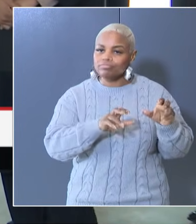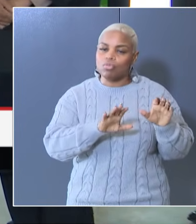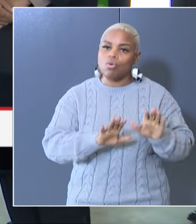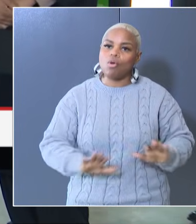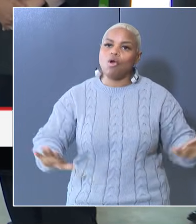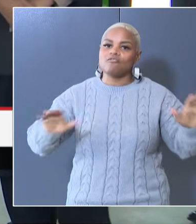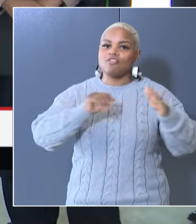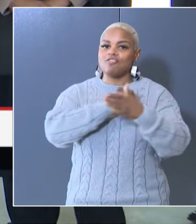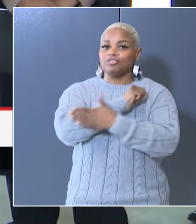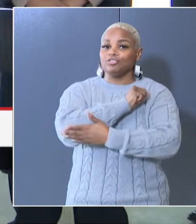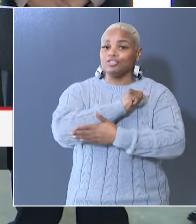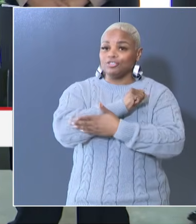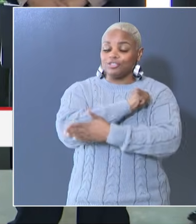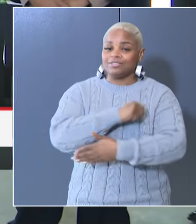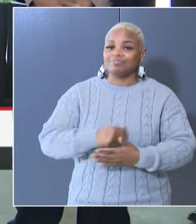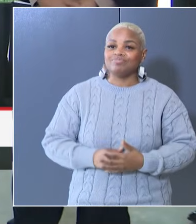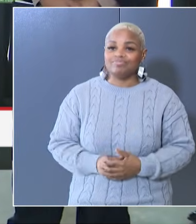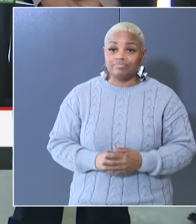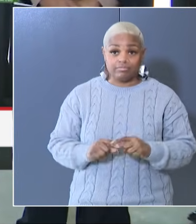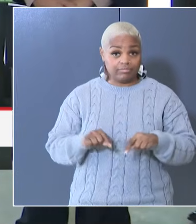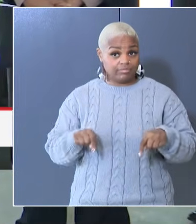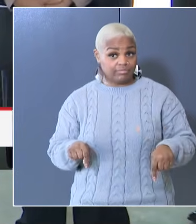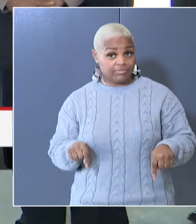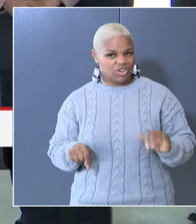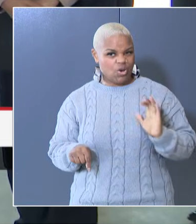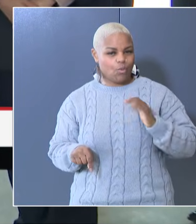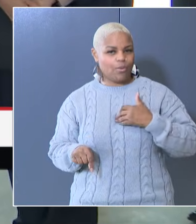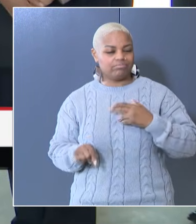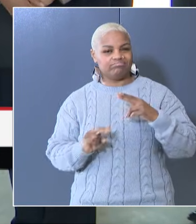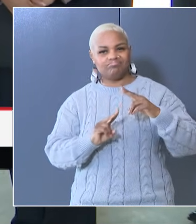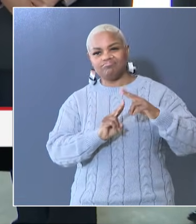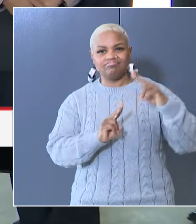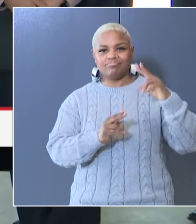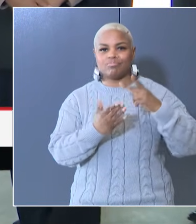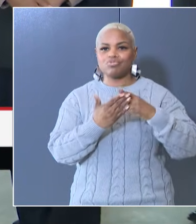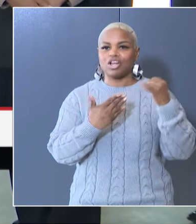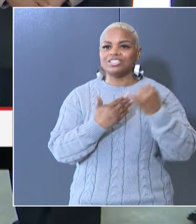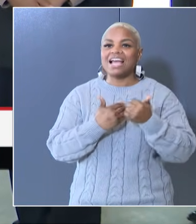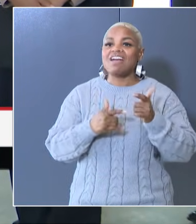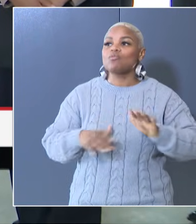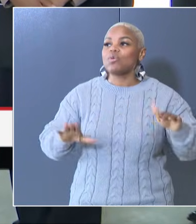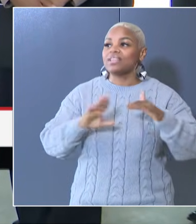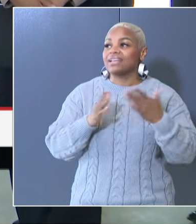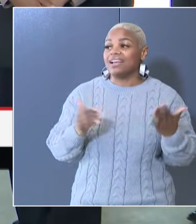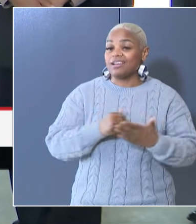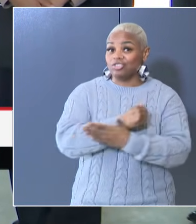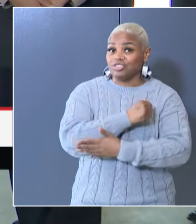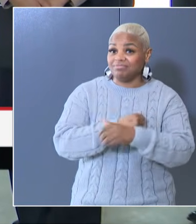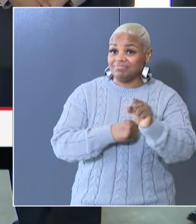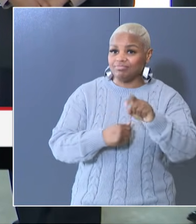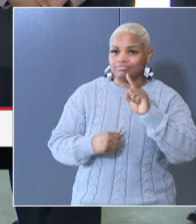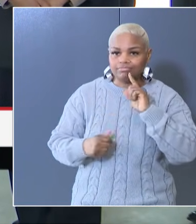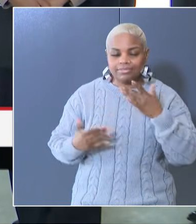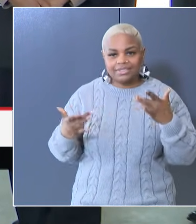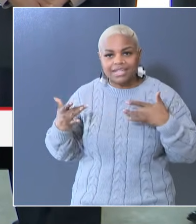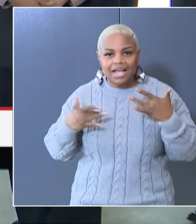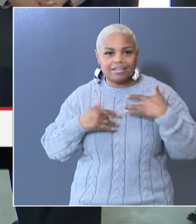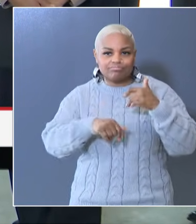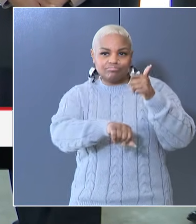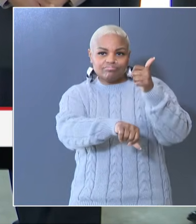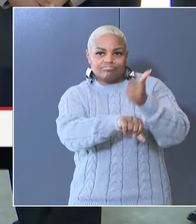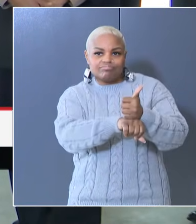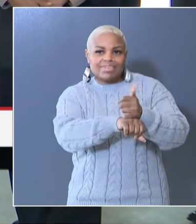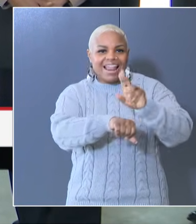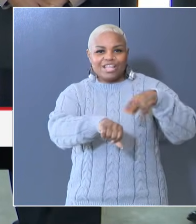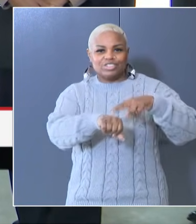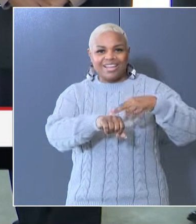year. But this is one of our best projects anywhere in the nation. I'm so glad we're doing it right here in the nation's capital,